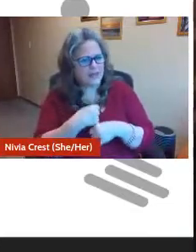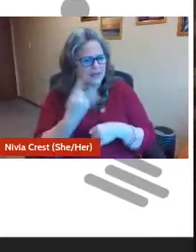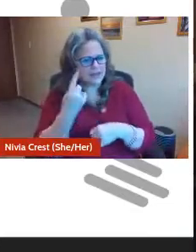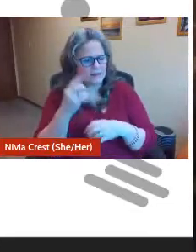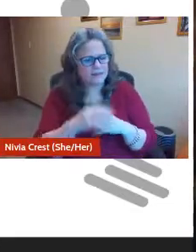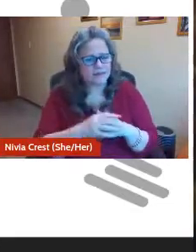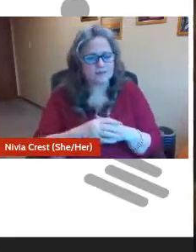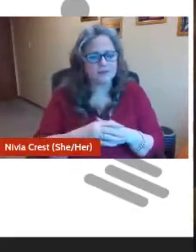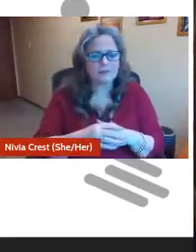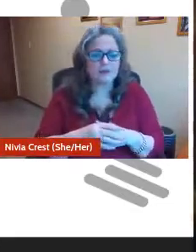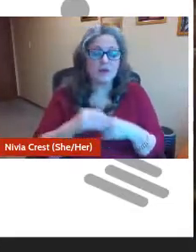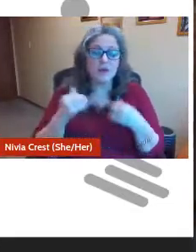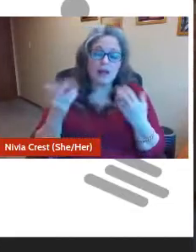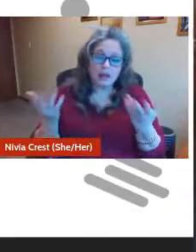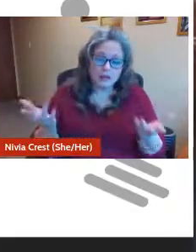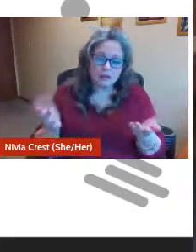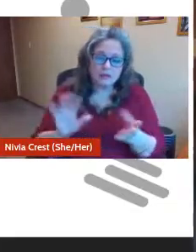Well,